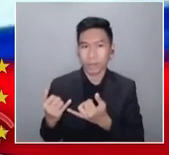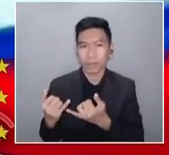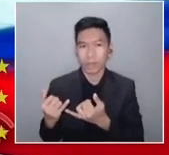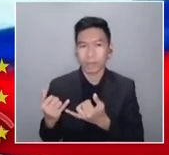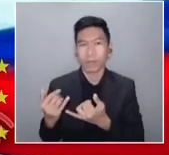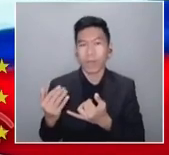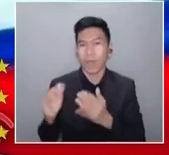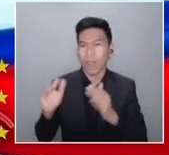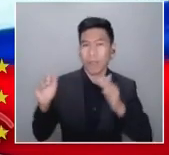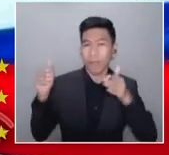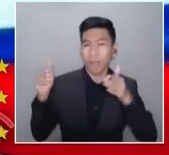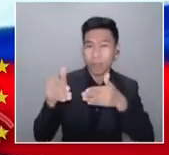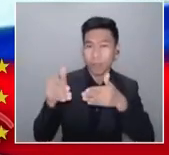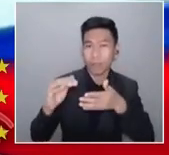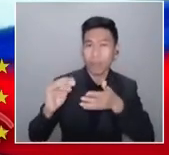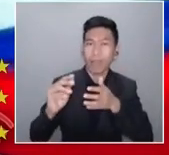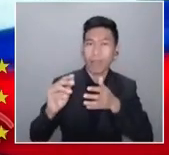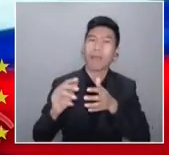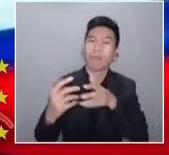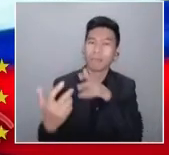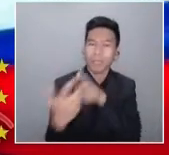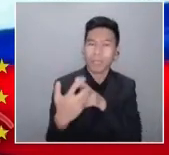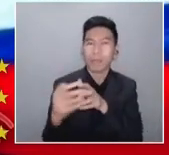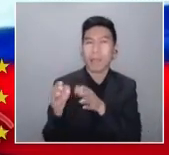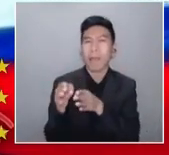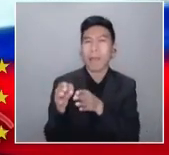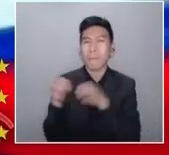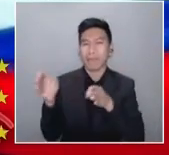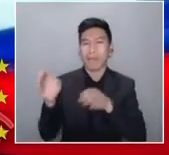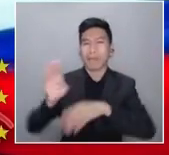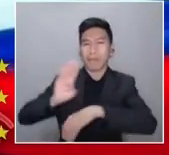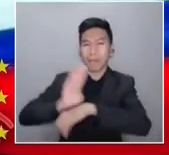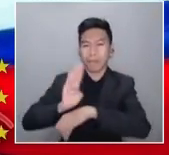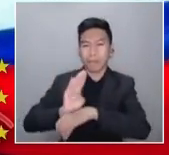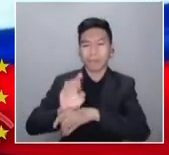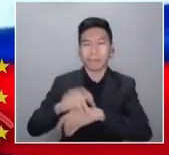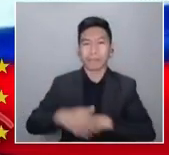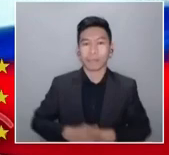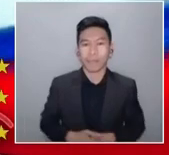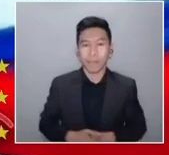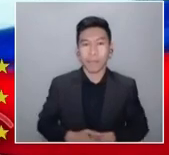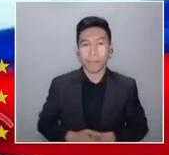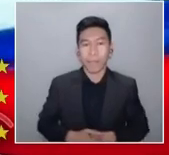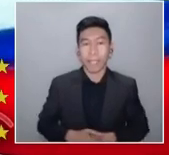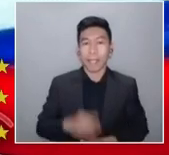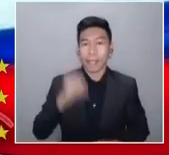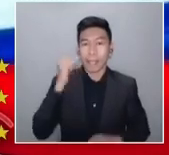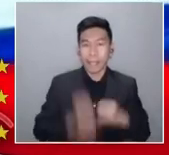business enterprises. And lastly po, ako po ay